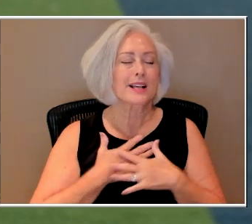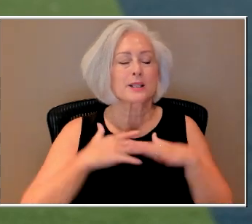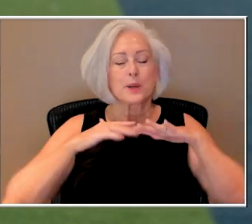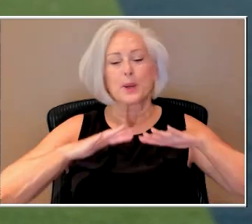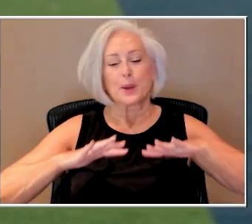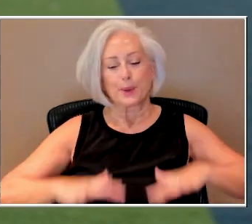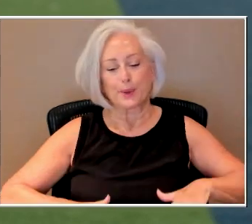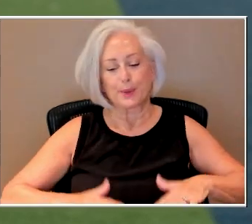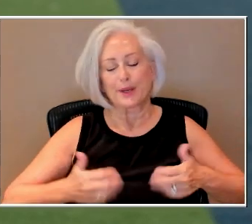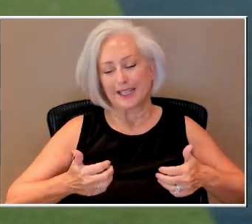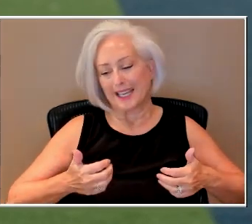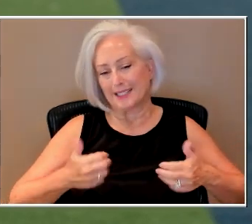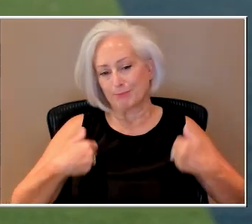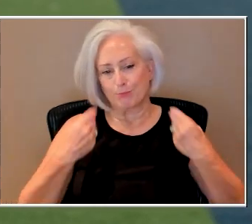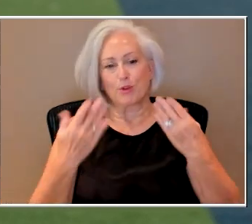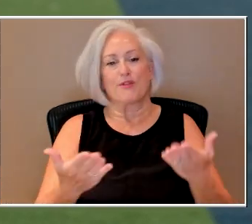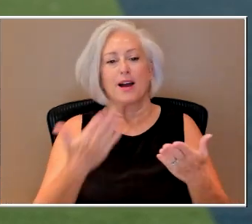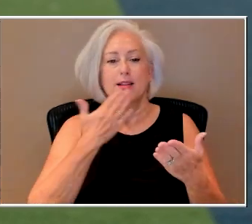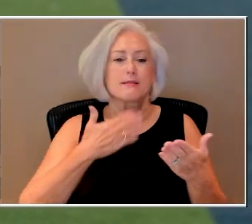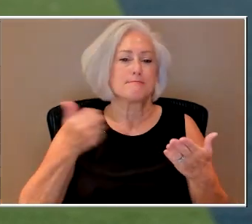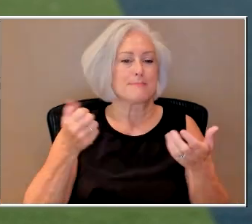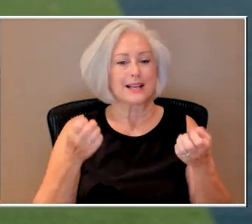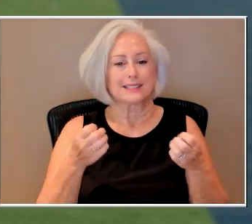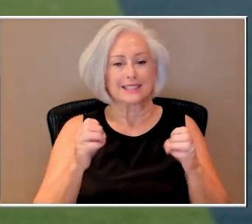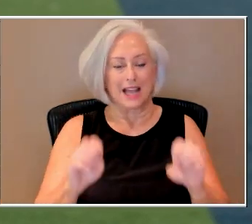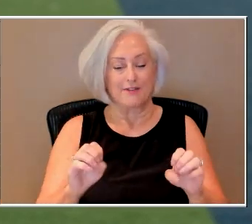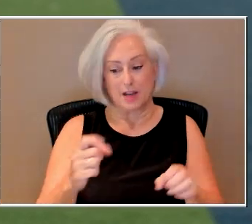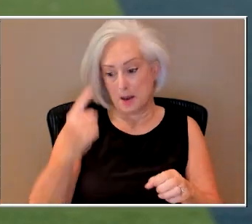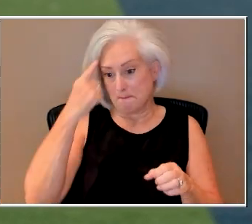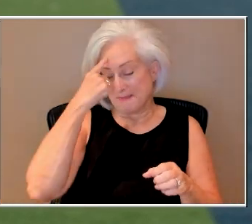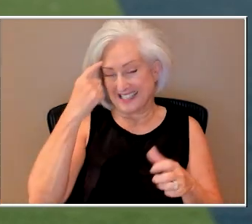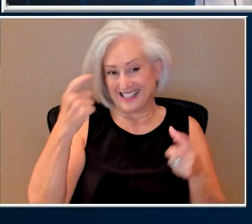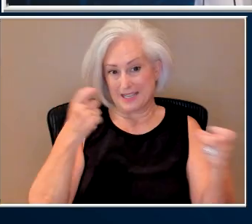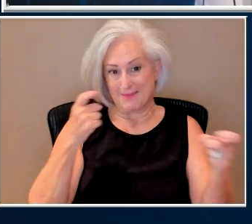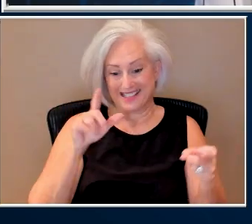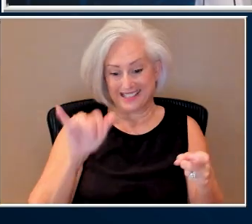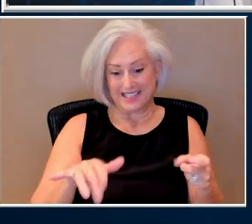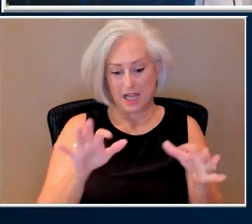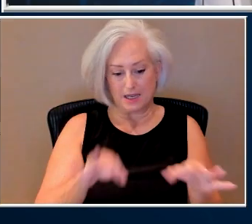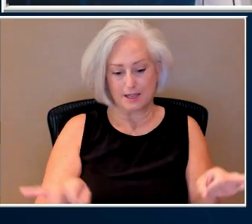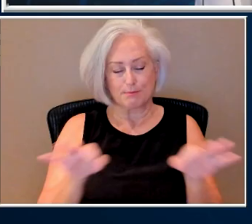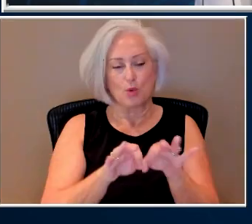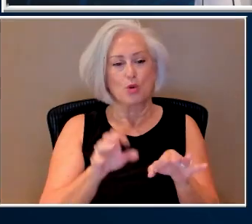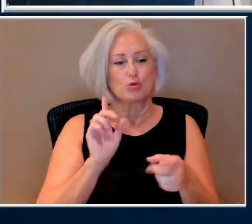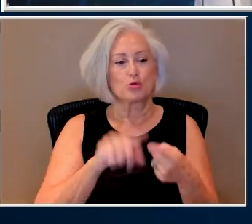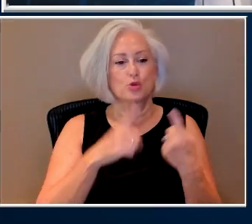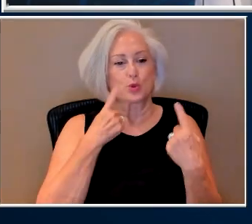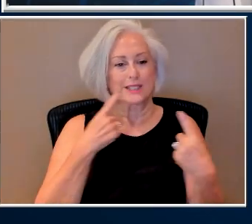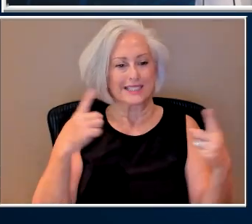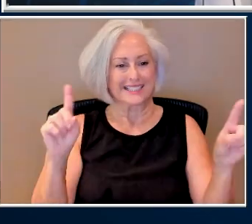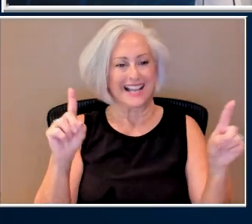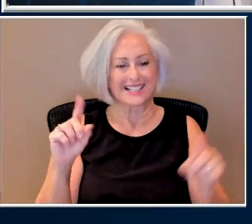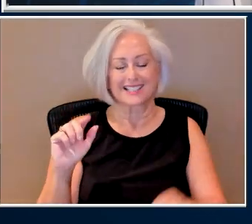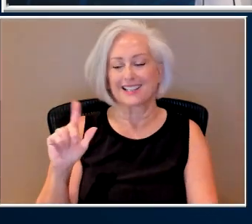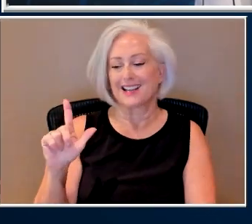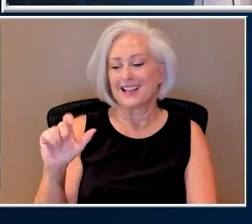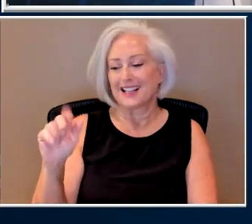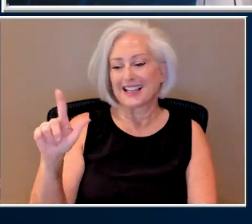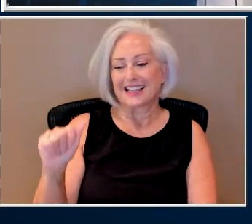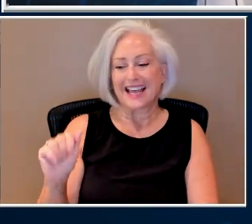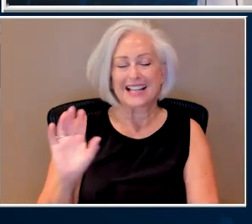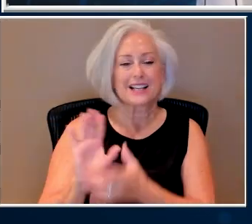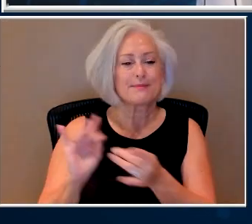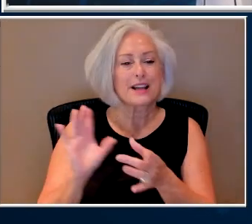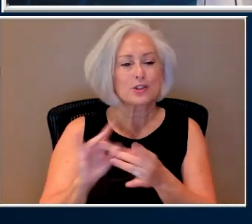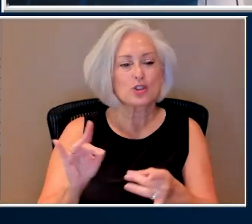So mentally being able to handle that is critical to our success. We heard from Layla a little bit ago. How has